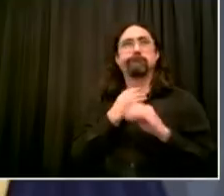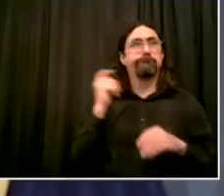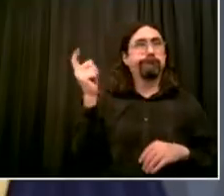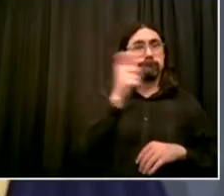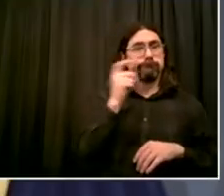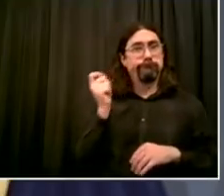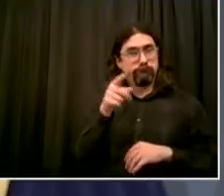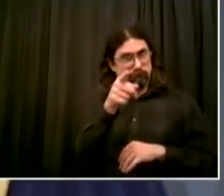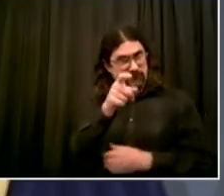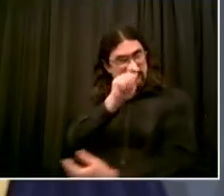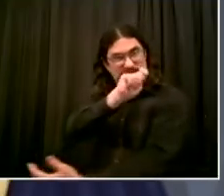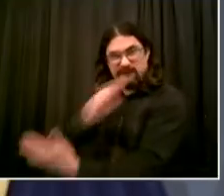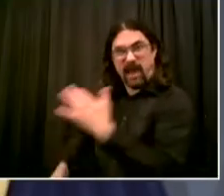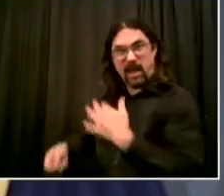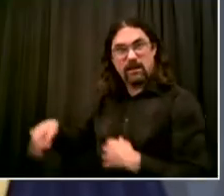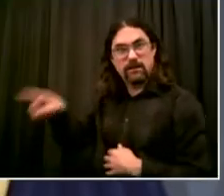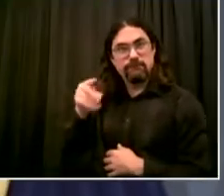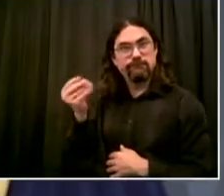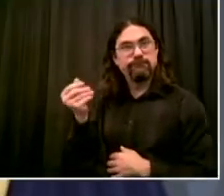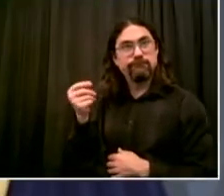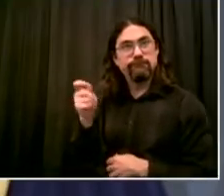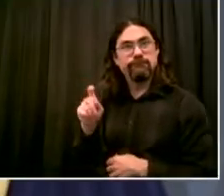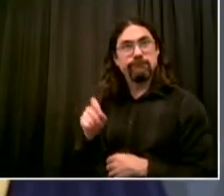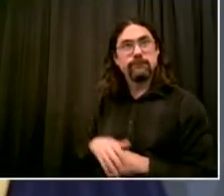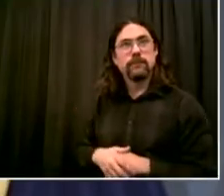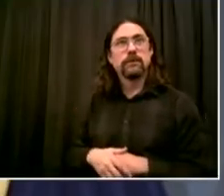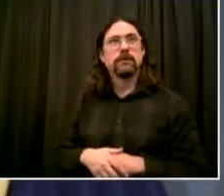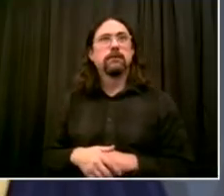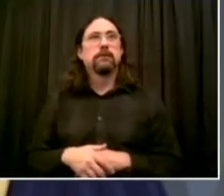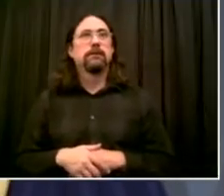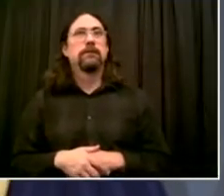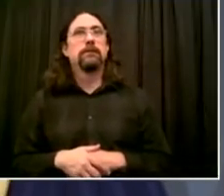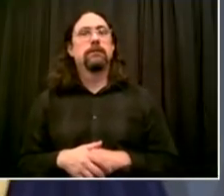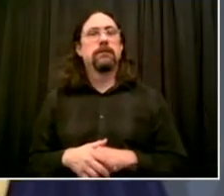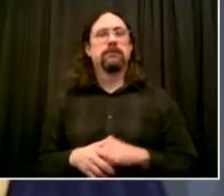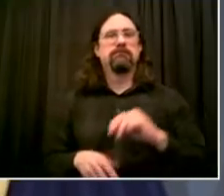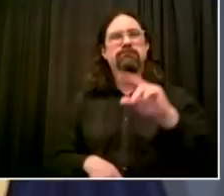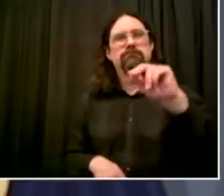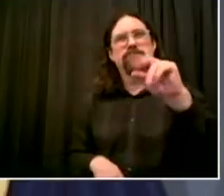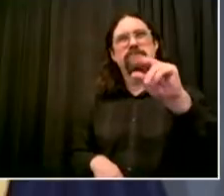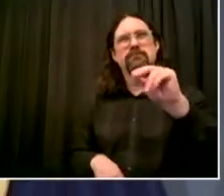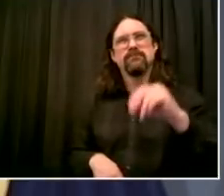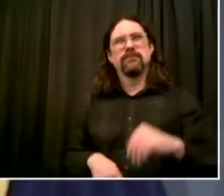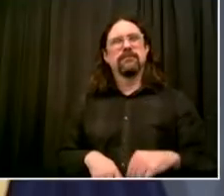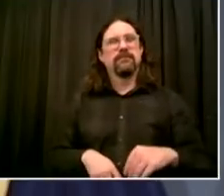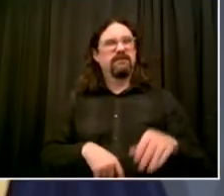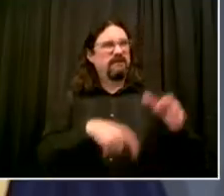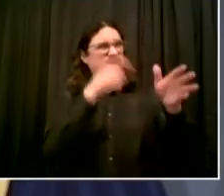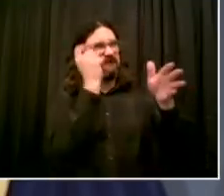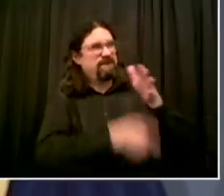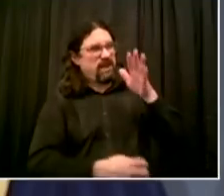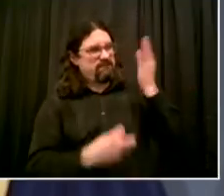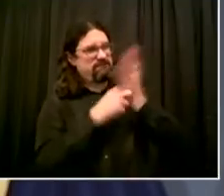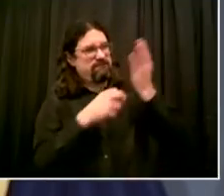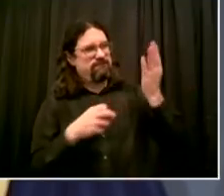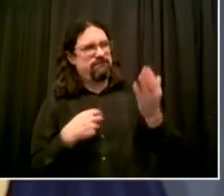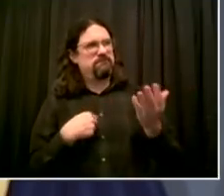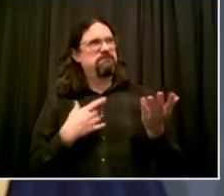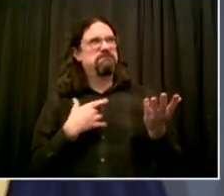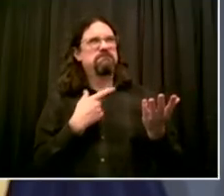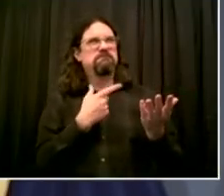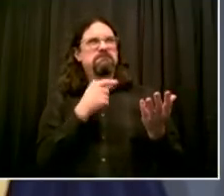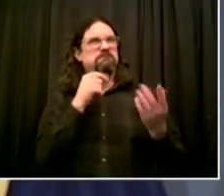plan to do that? No, we do not have a plan to do that. I think you're right that we're seeing the face coverings are having a really powerful